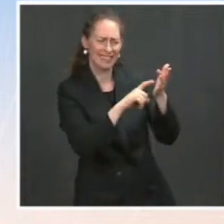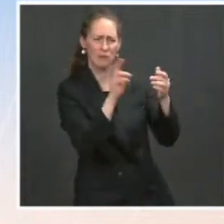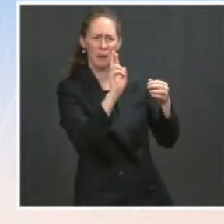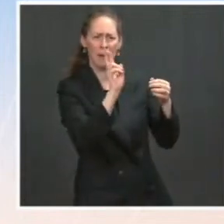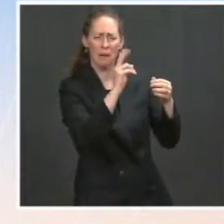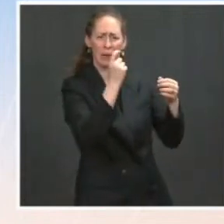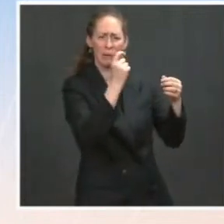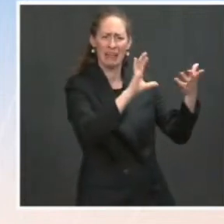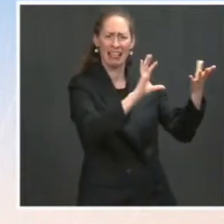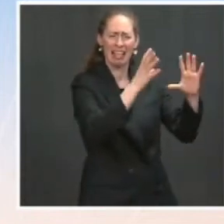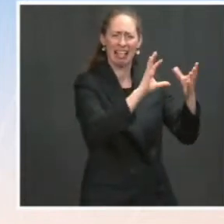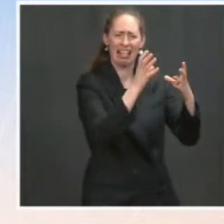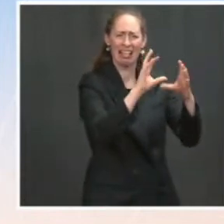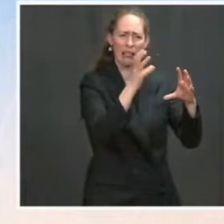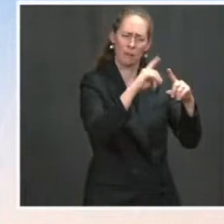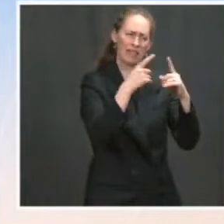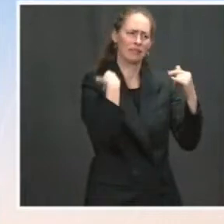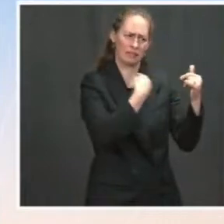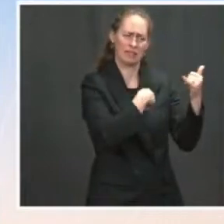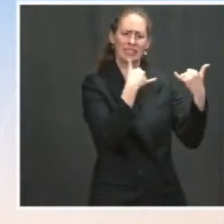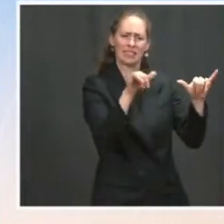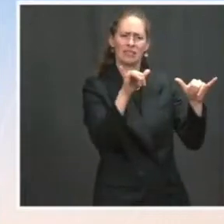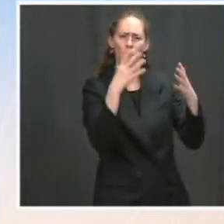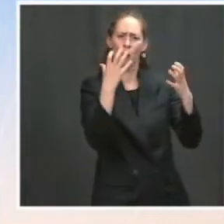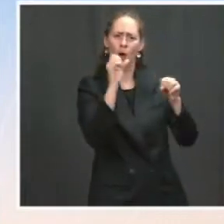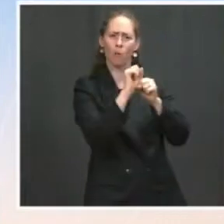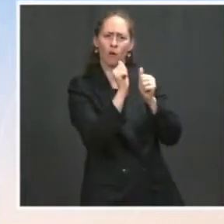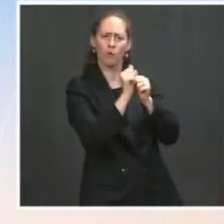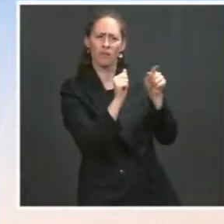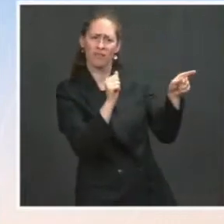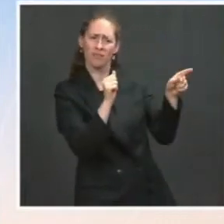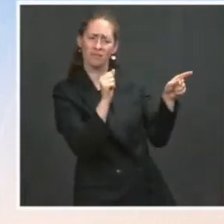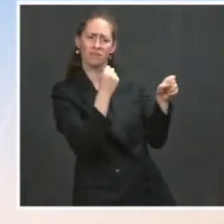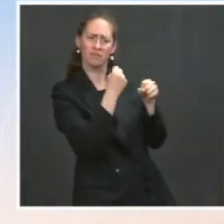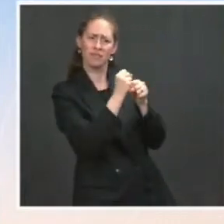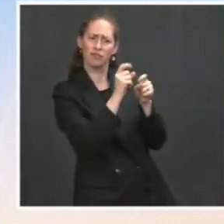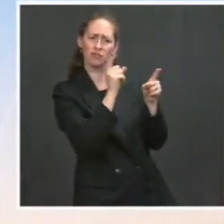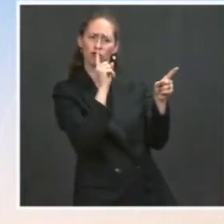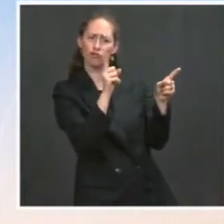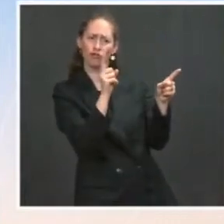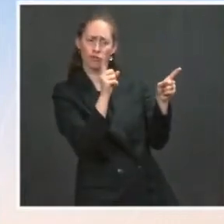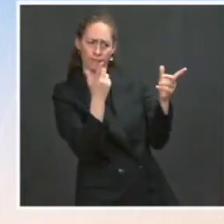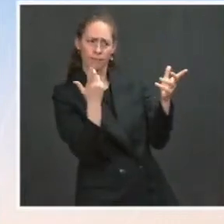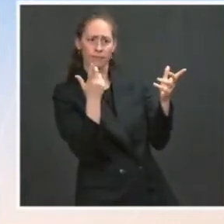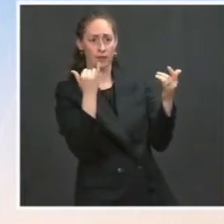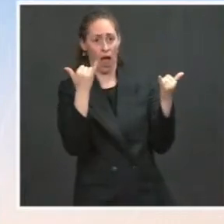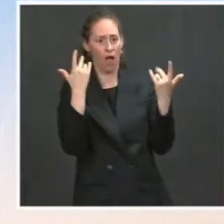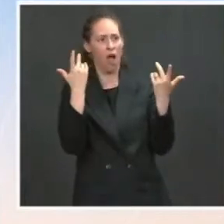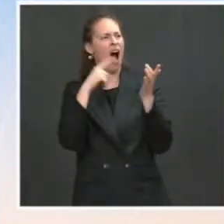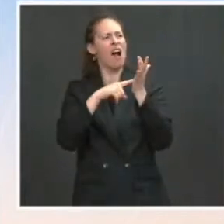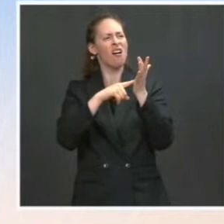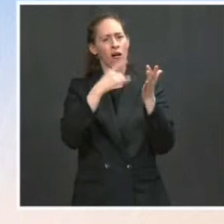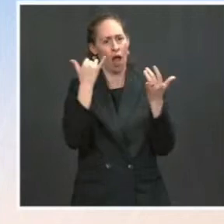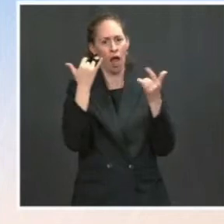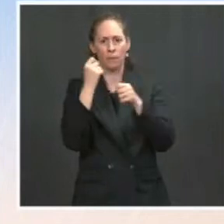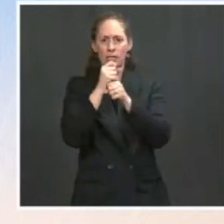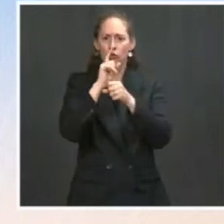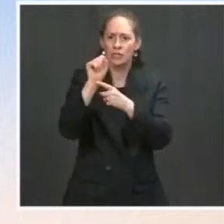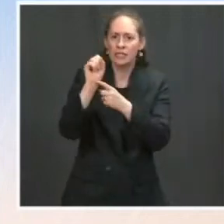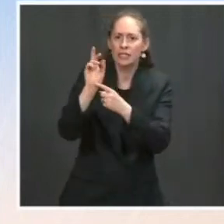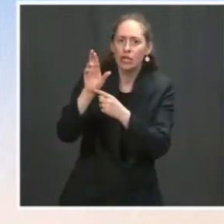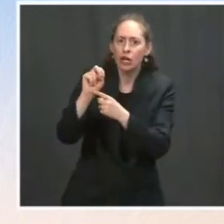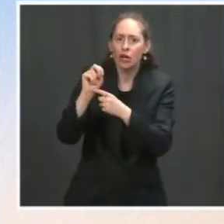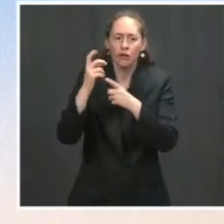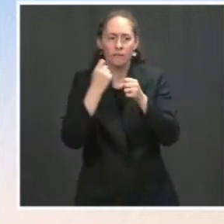issues. National security. We passed our we confirmed our cabinet in